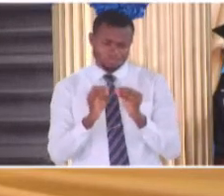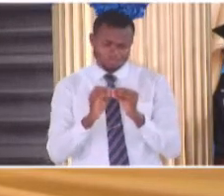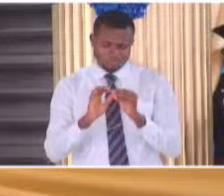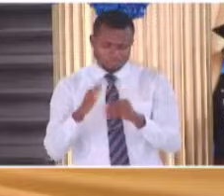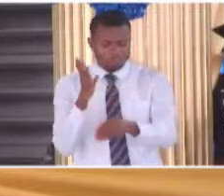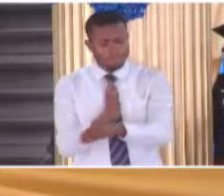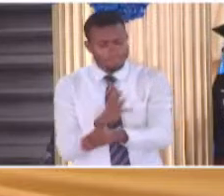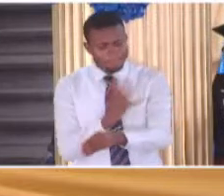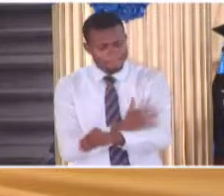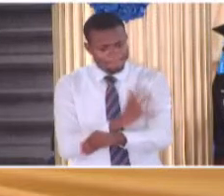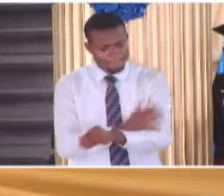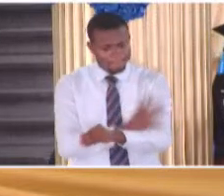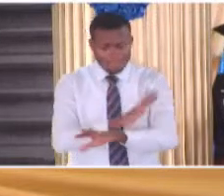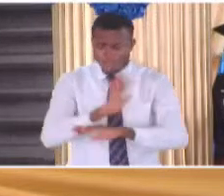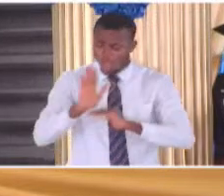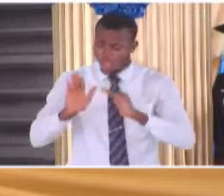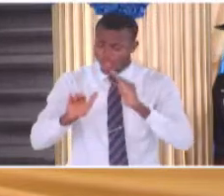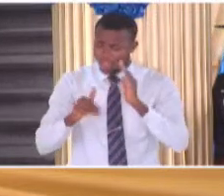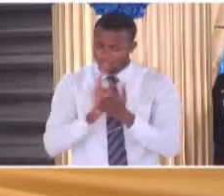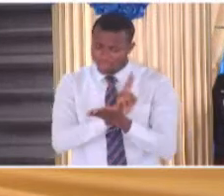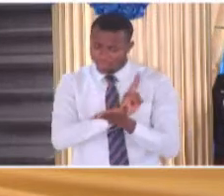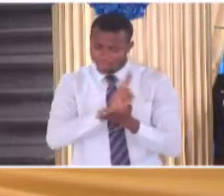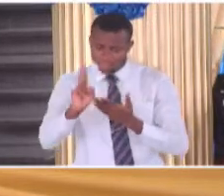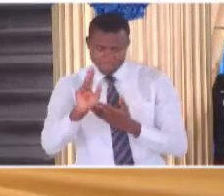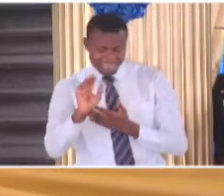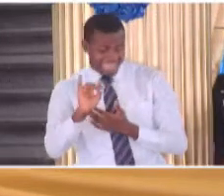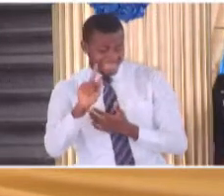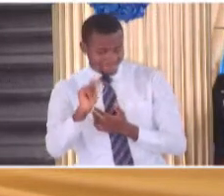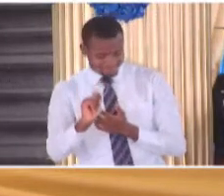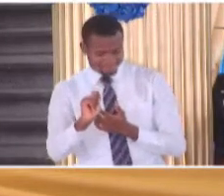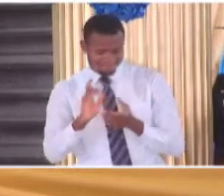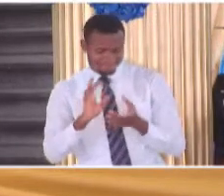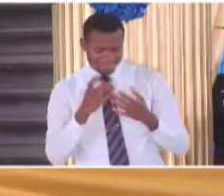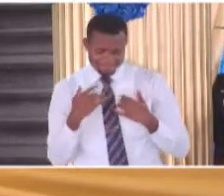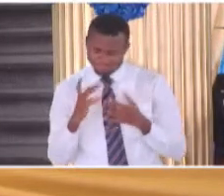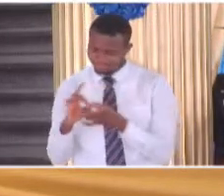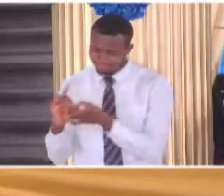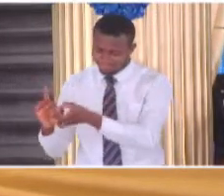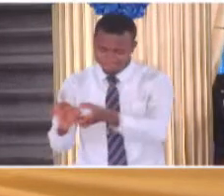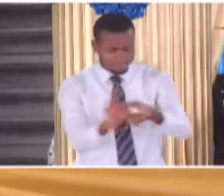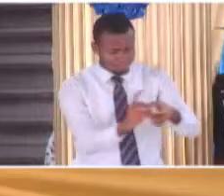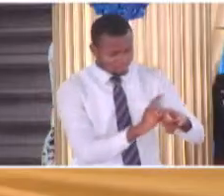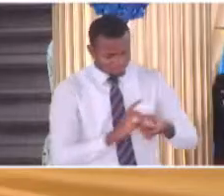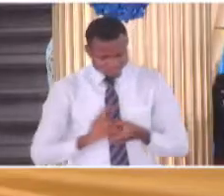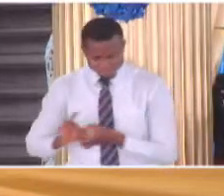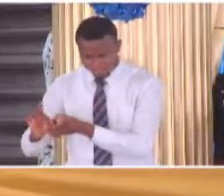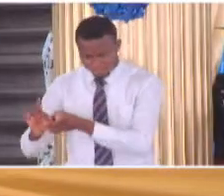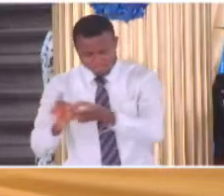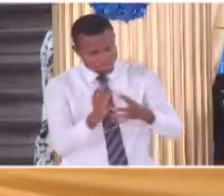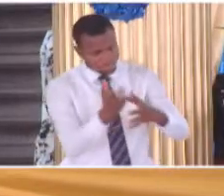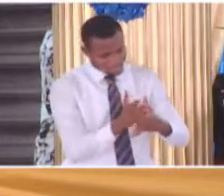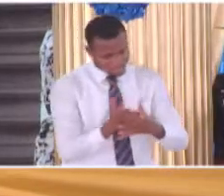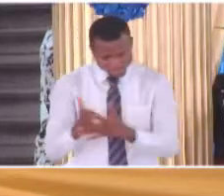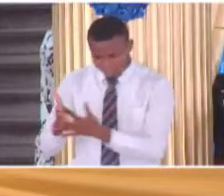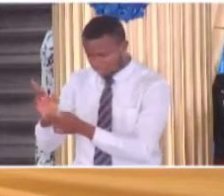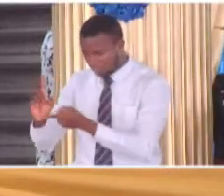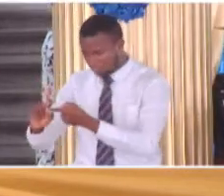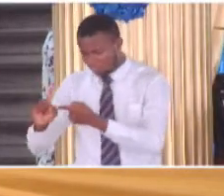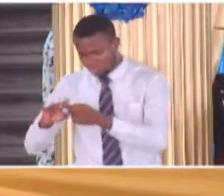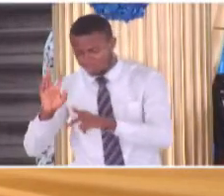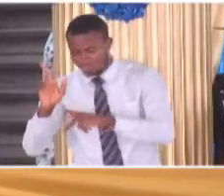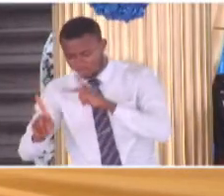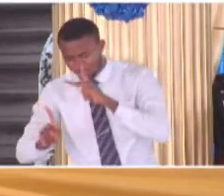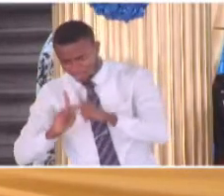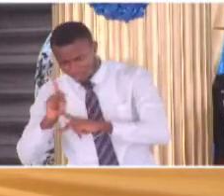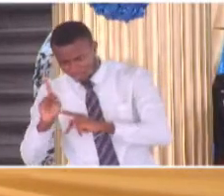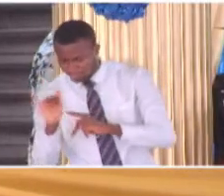university's IT infrastructure to ensure seamless connectivity, accessibility, and service delivery for our